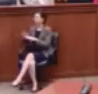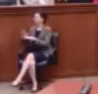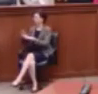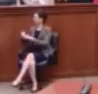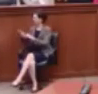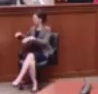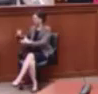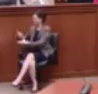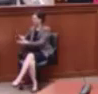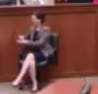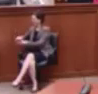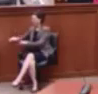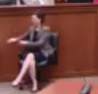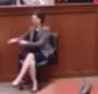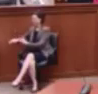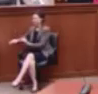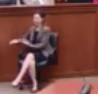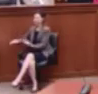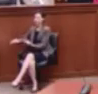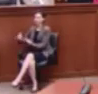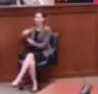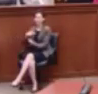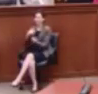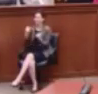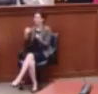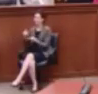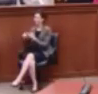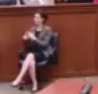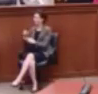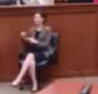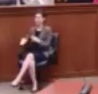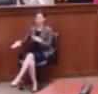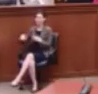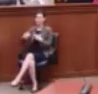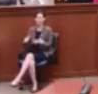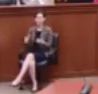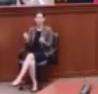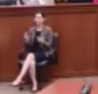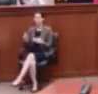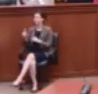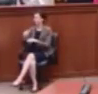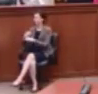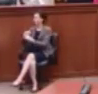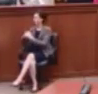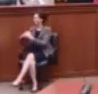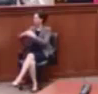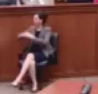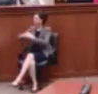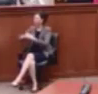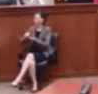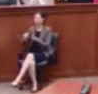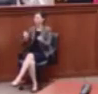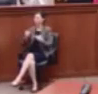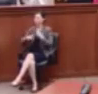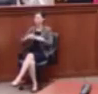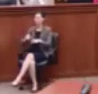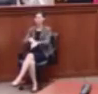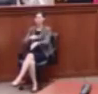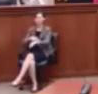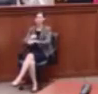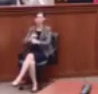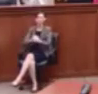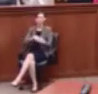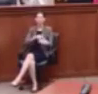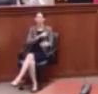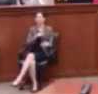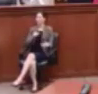so we have a lot of friends in this room, a lot of longtime colleagues, and we have a lot of friends and longtime colleagues in